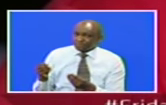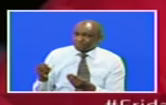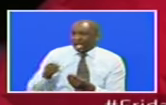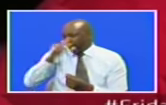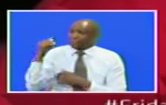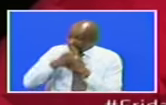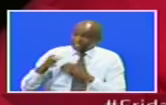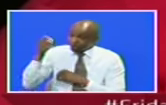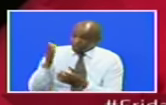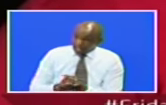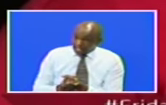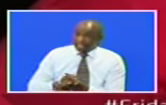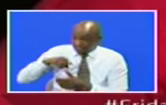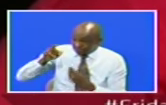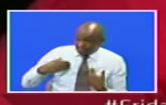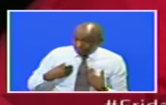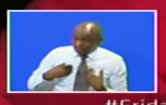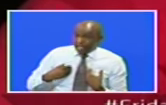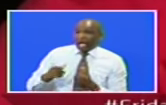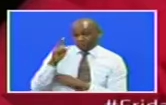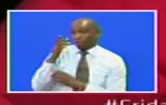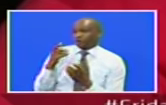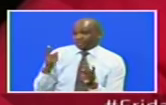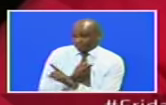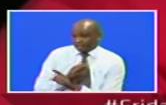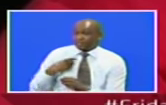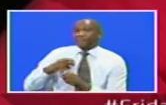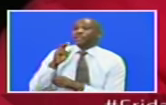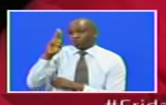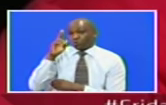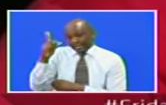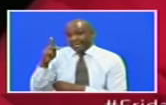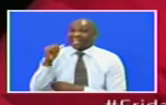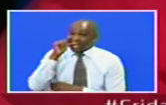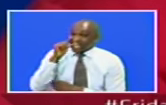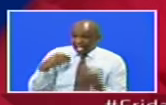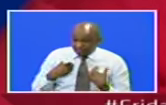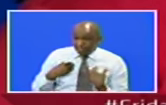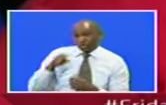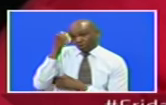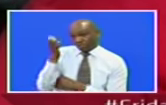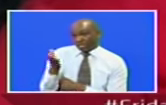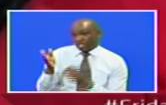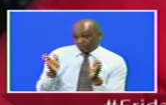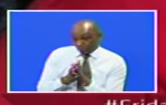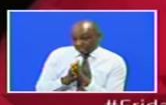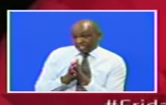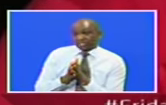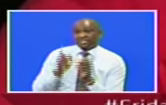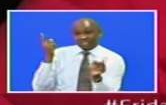other countries that have implemented this law. Like in the UK, you go to the Middle